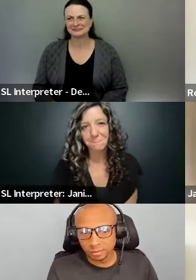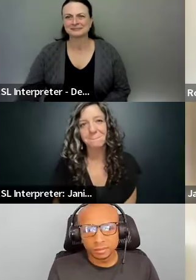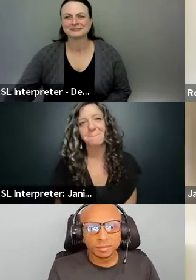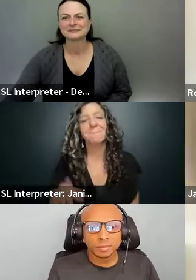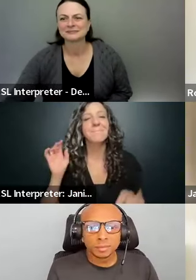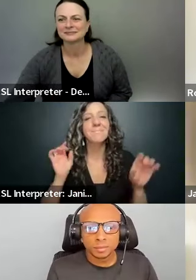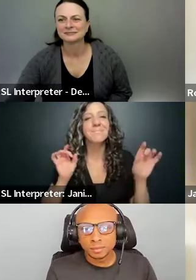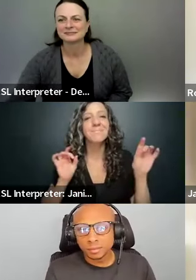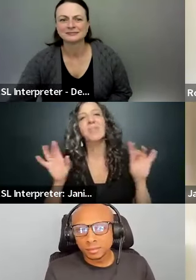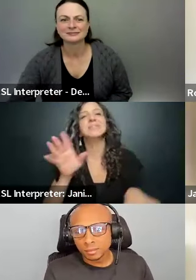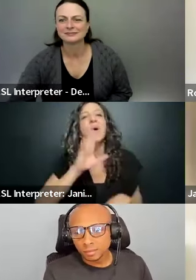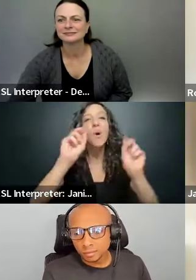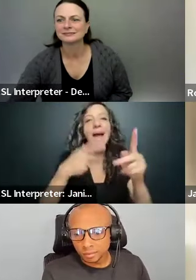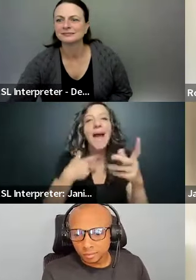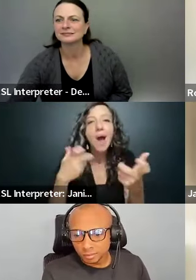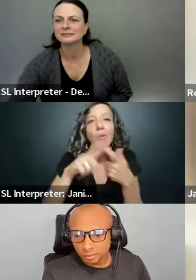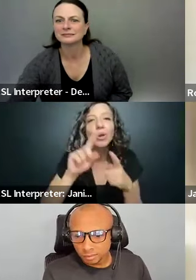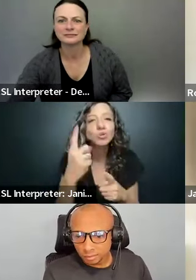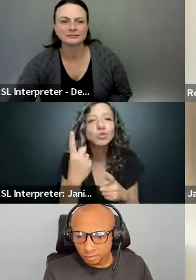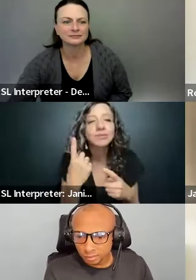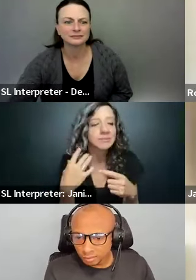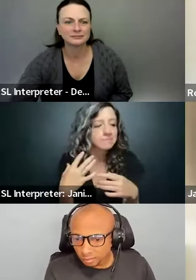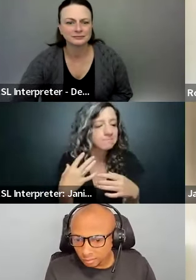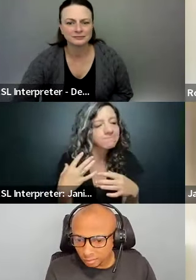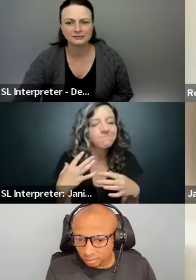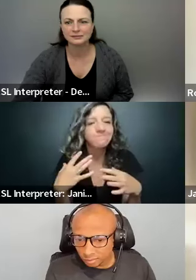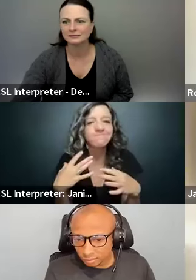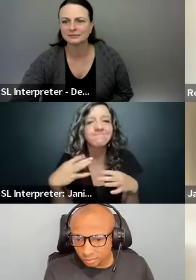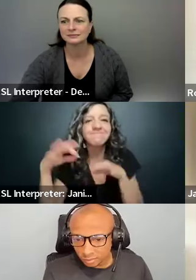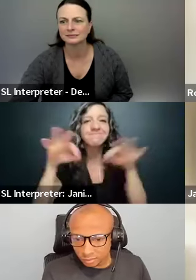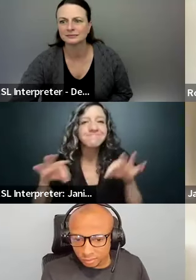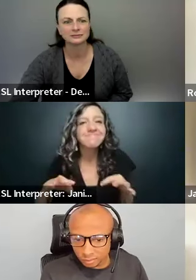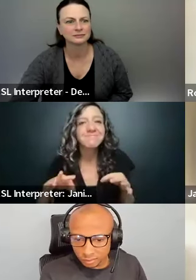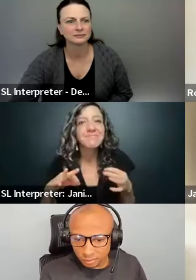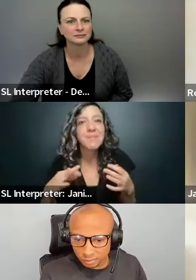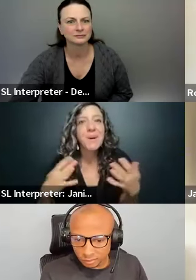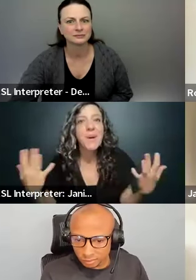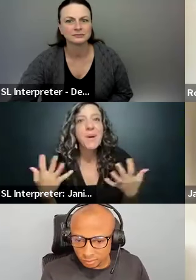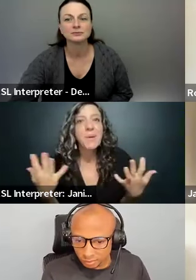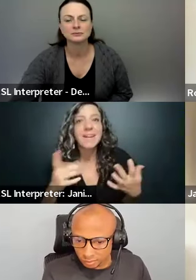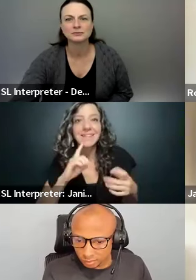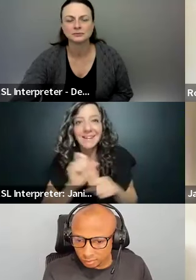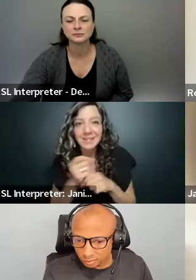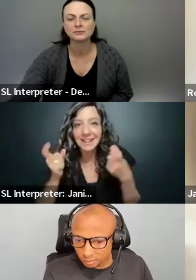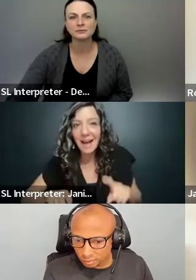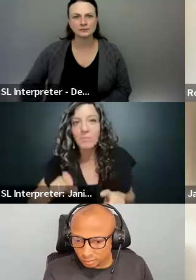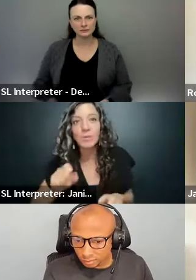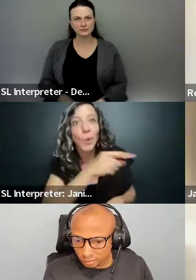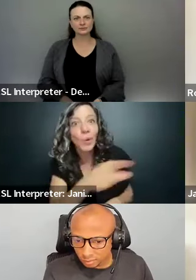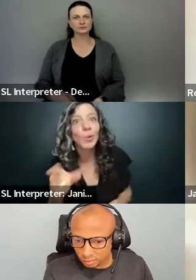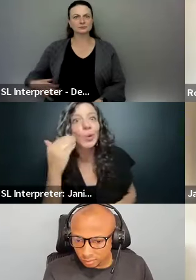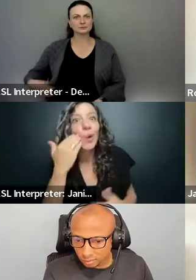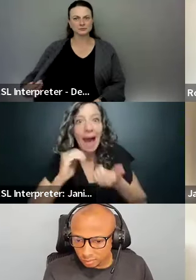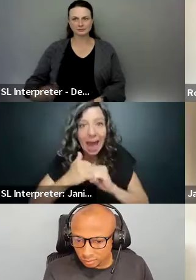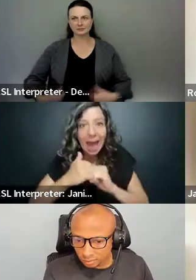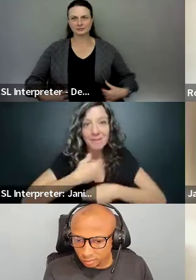So I just wanted to give like a quick behind the scenes overview, so you see like how we did